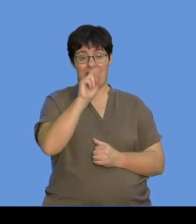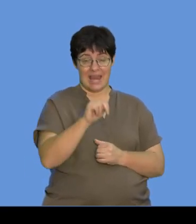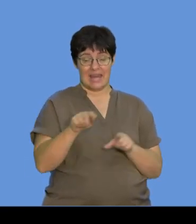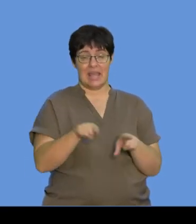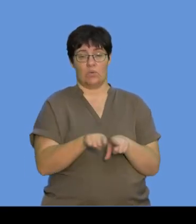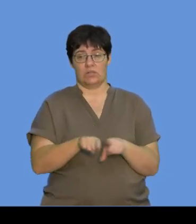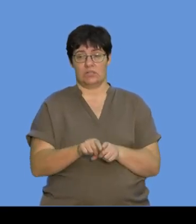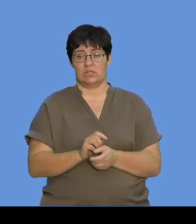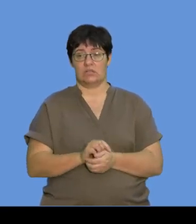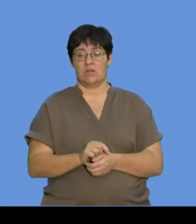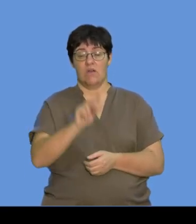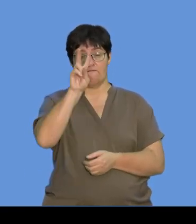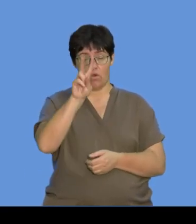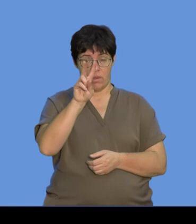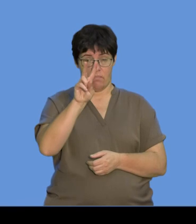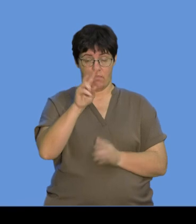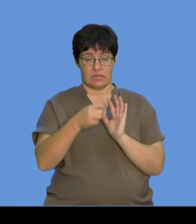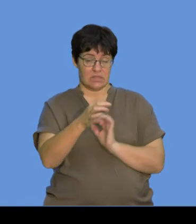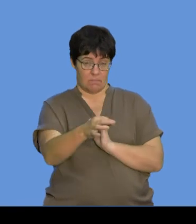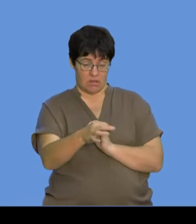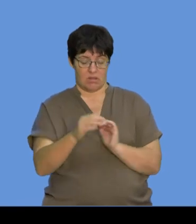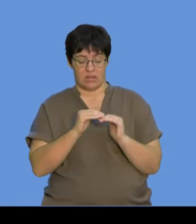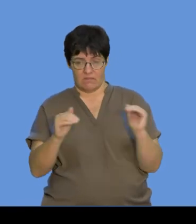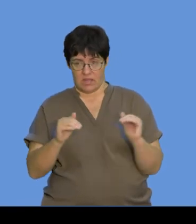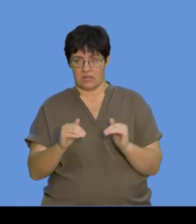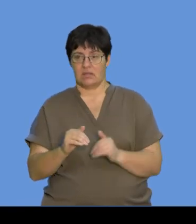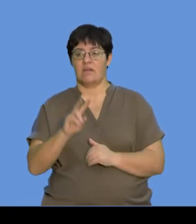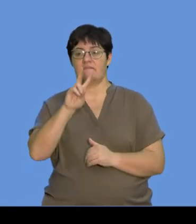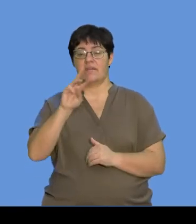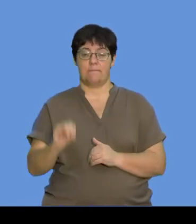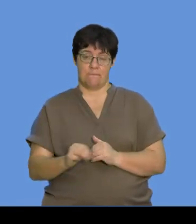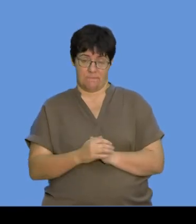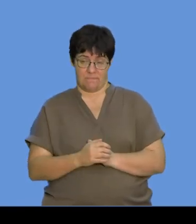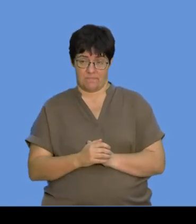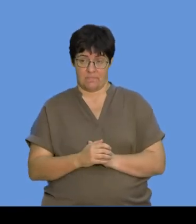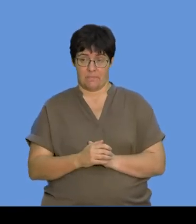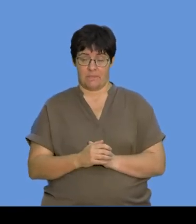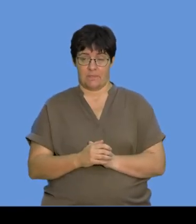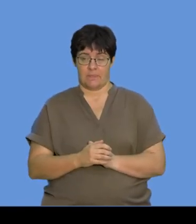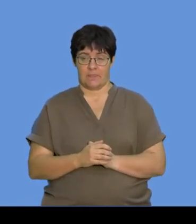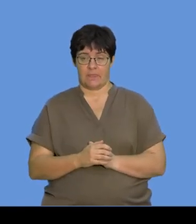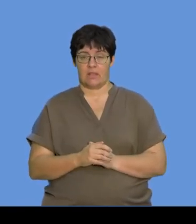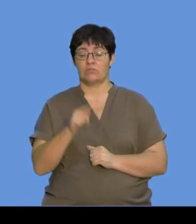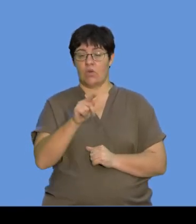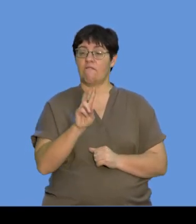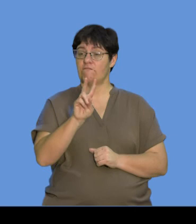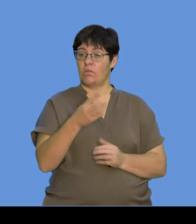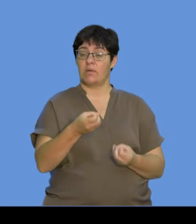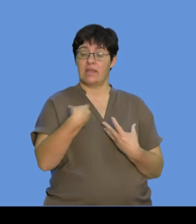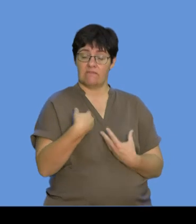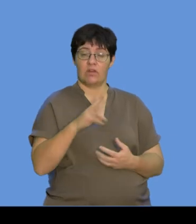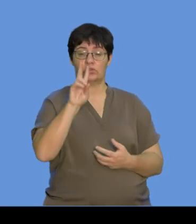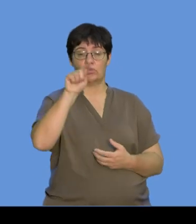to volume of sample divided by the molar gas volume, right? Okay, so the volume of sample that we're given here